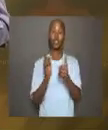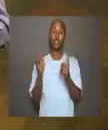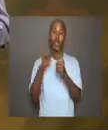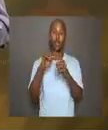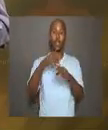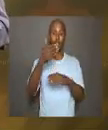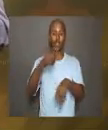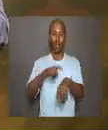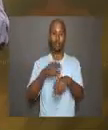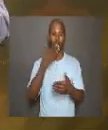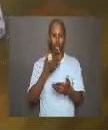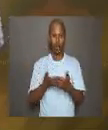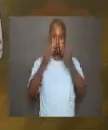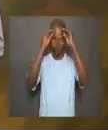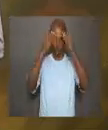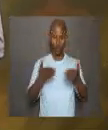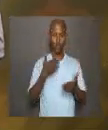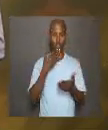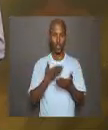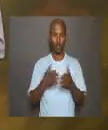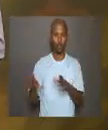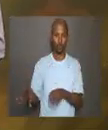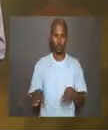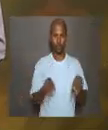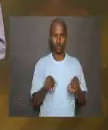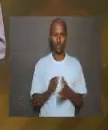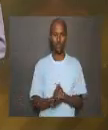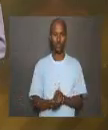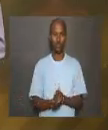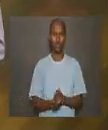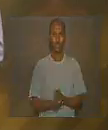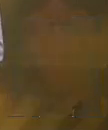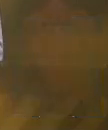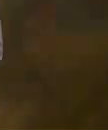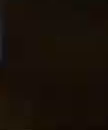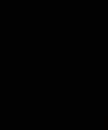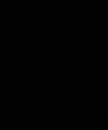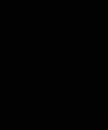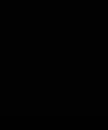functions. Until next time, thank you, teacher. Thank you, students.